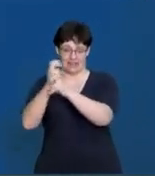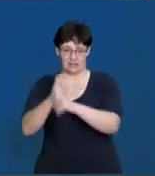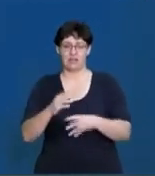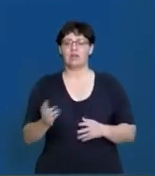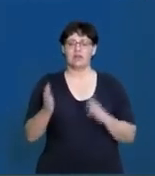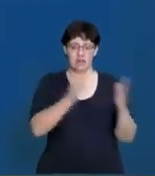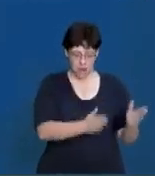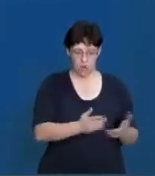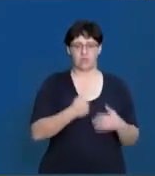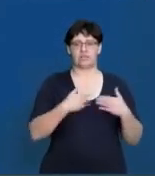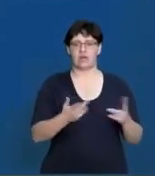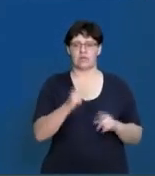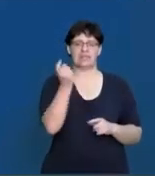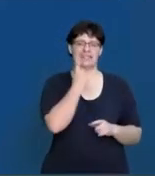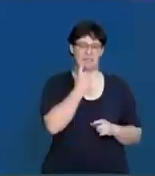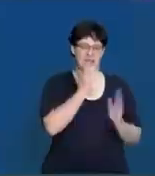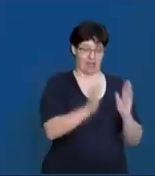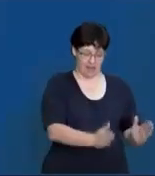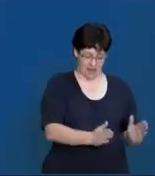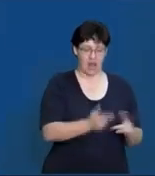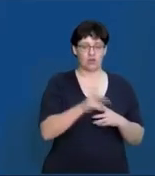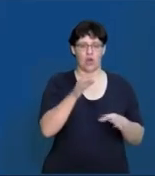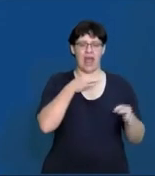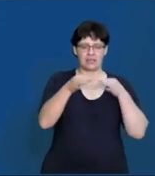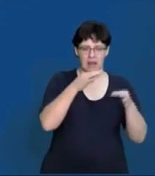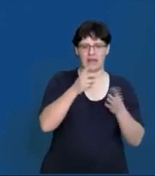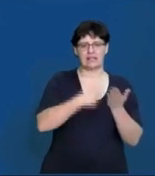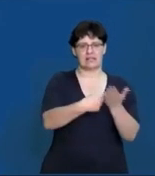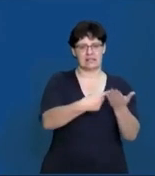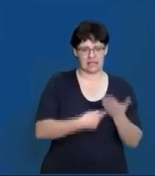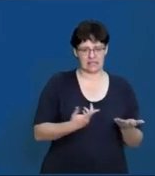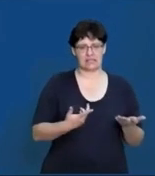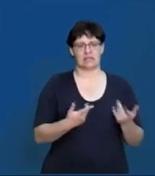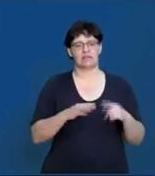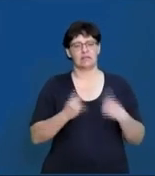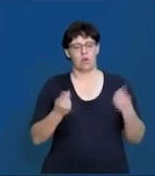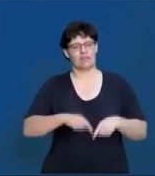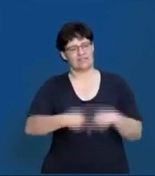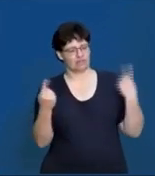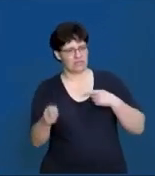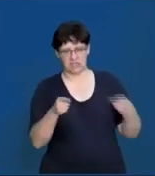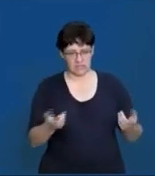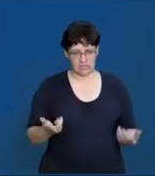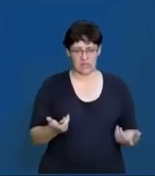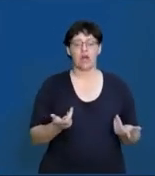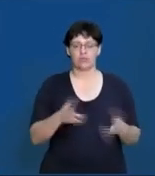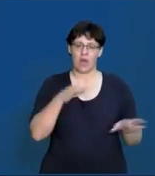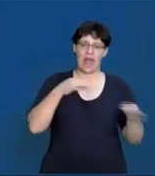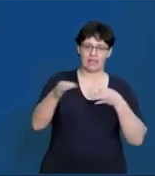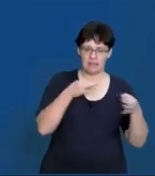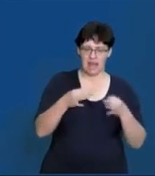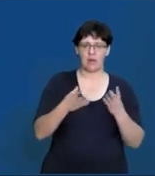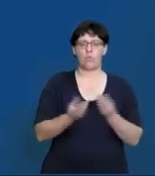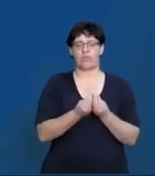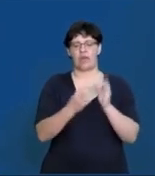to the single questions, for example, that require you to explain, to discuss, to distinguish, to